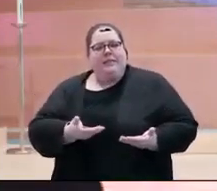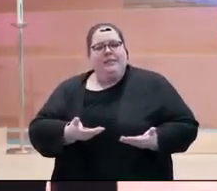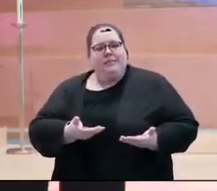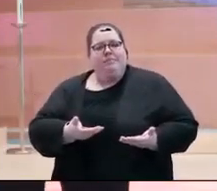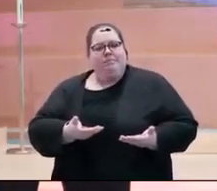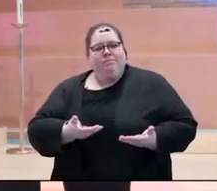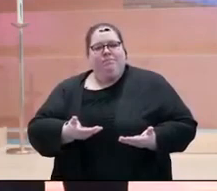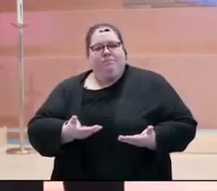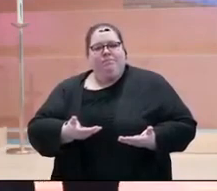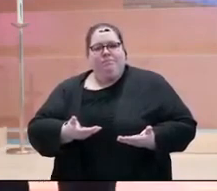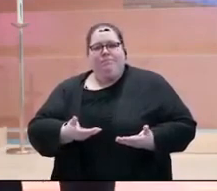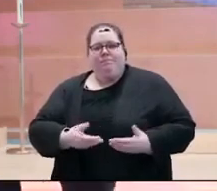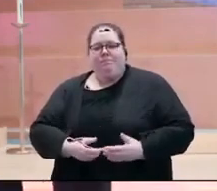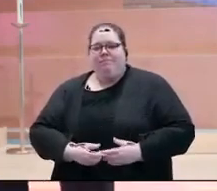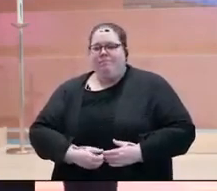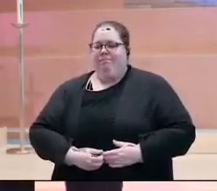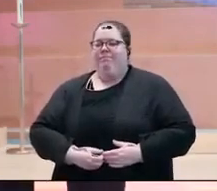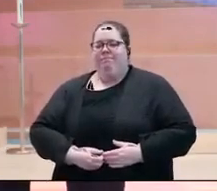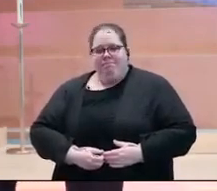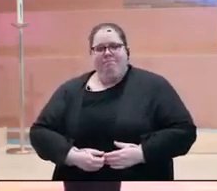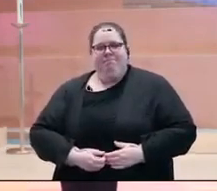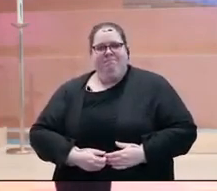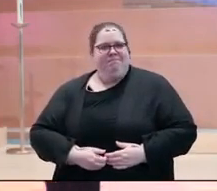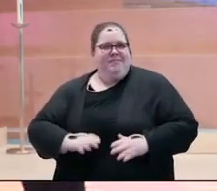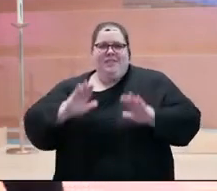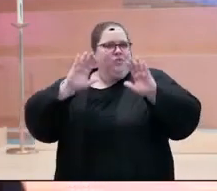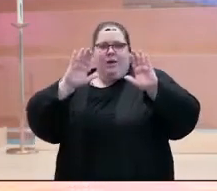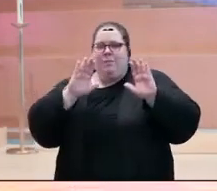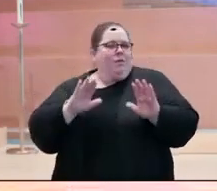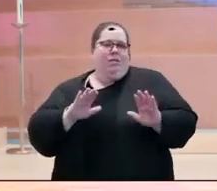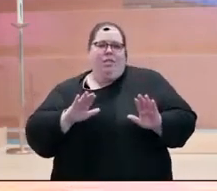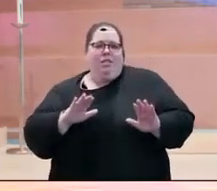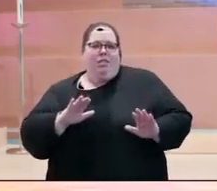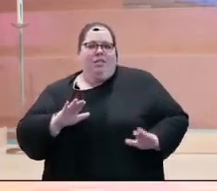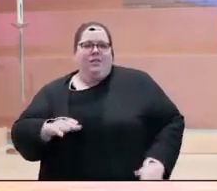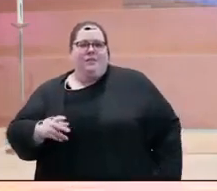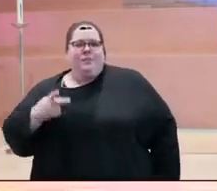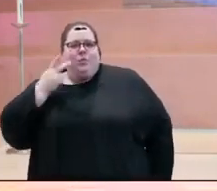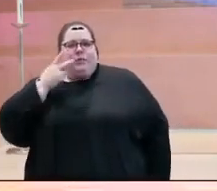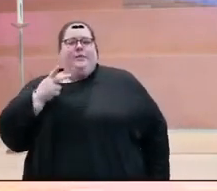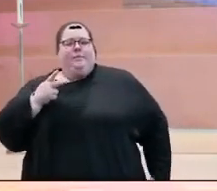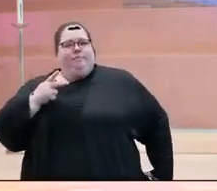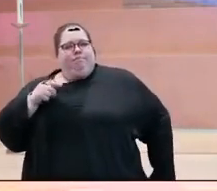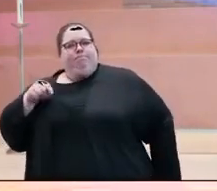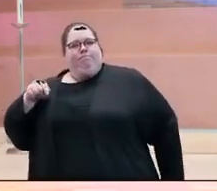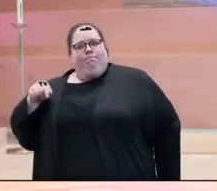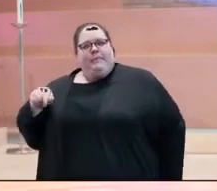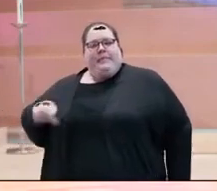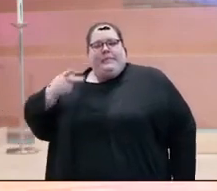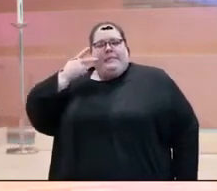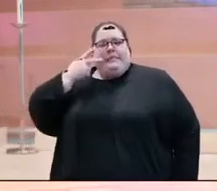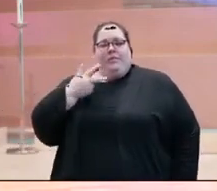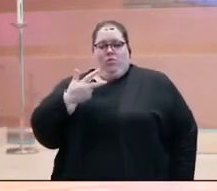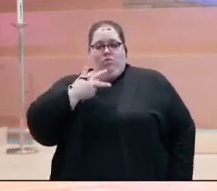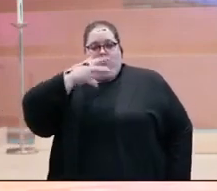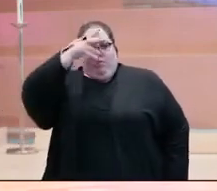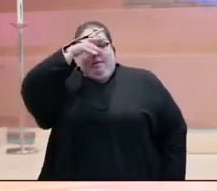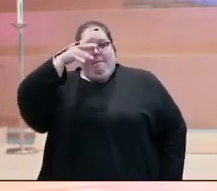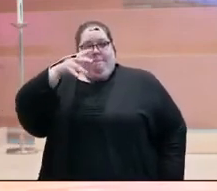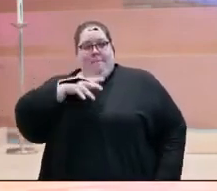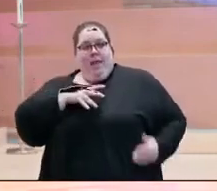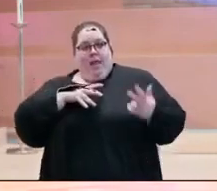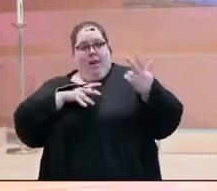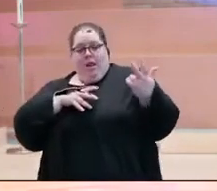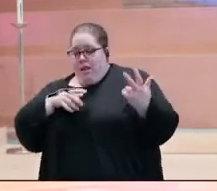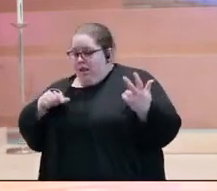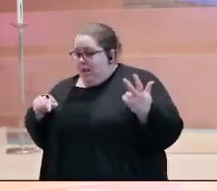reading, it's incredible. Look at this. It says that Abraham sees these three men. He's sitting in his tent. He sees these three